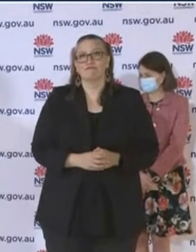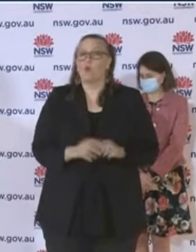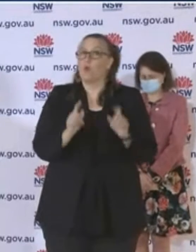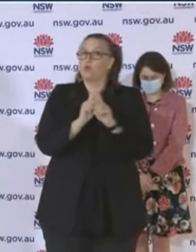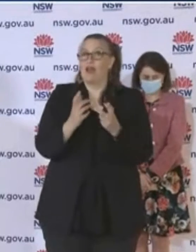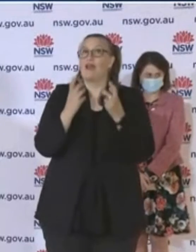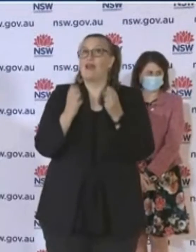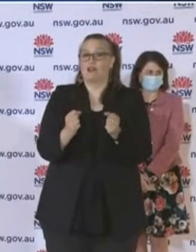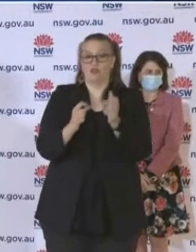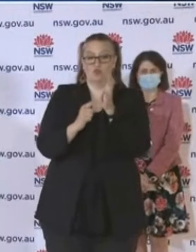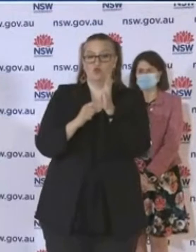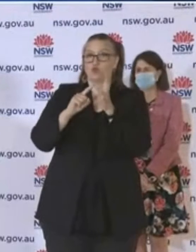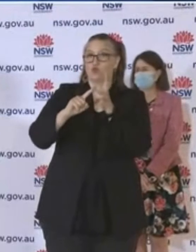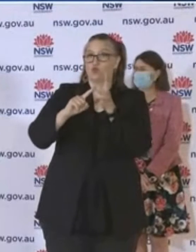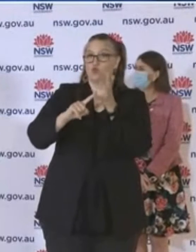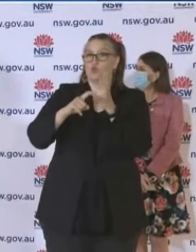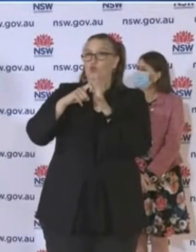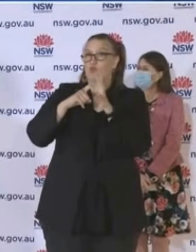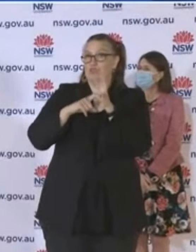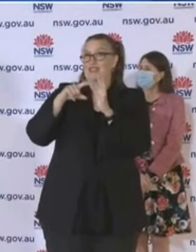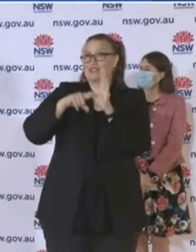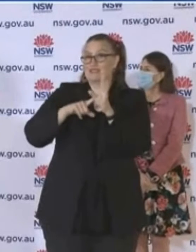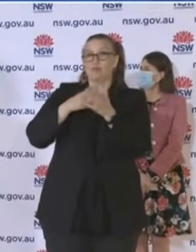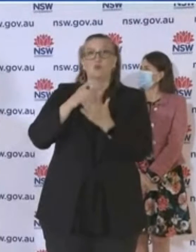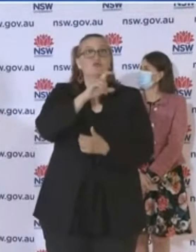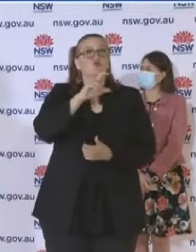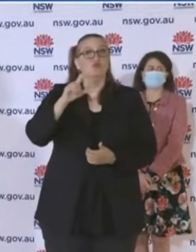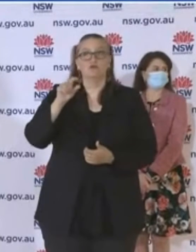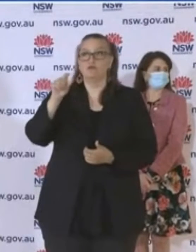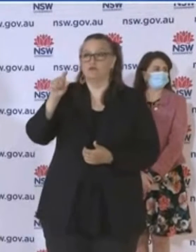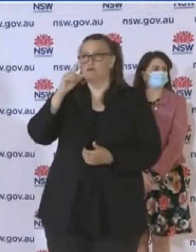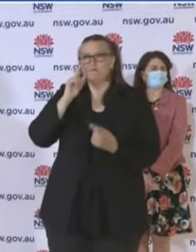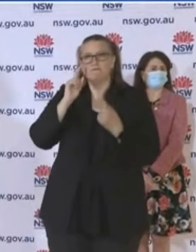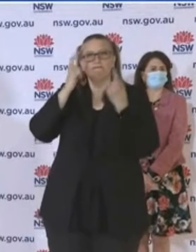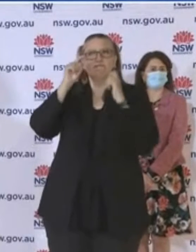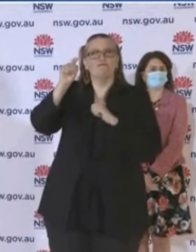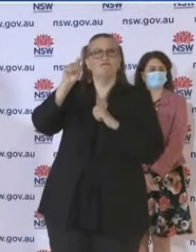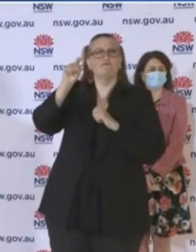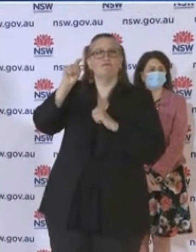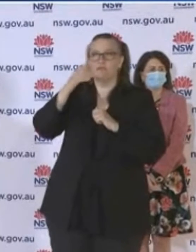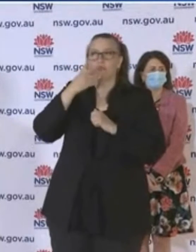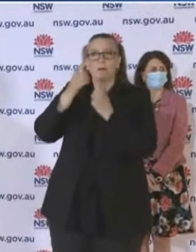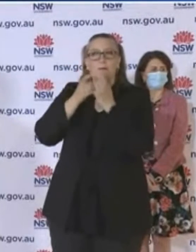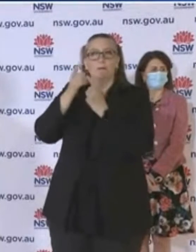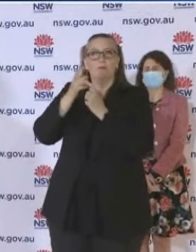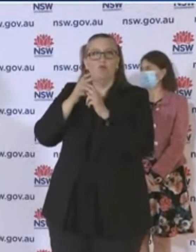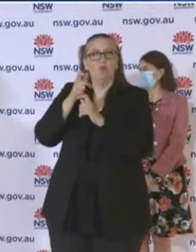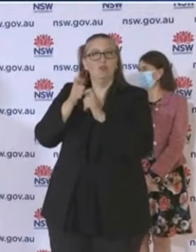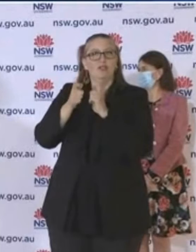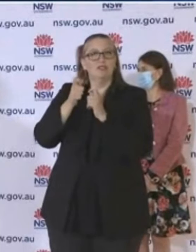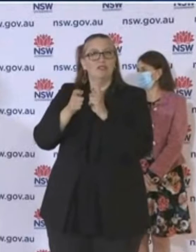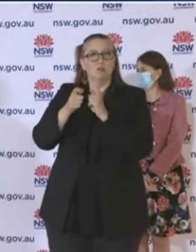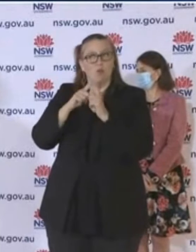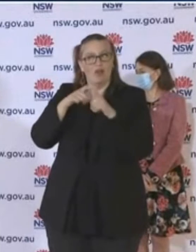Central Coast. We continue to be concerned that everyone on the Central Coast is aware to come forward for testing if they have the mildest